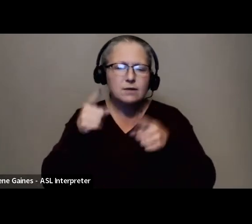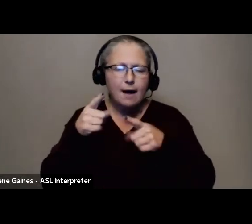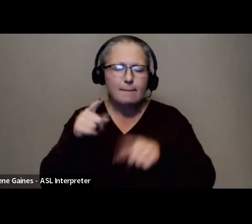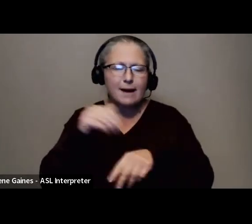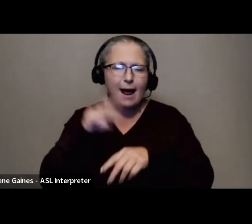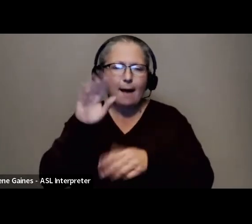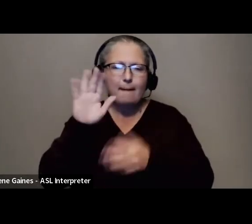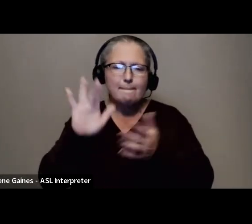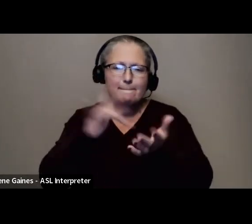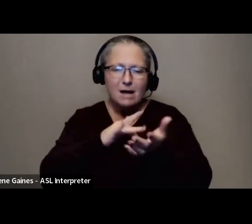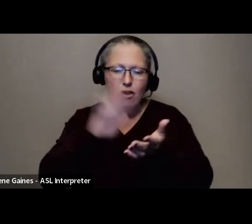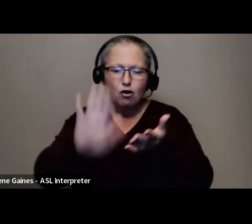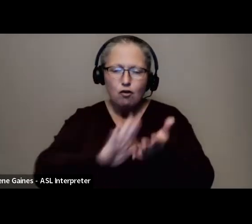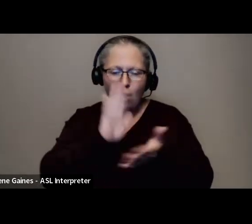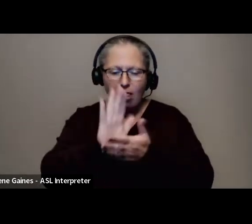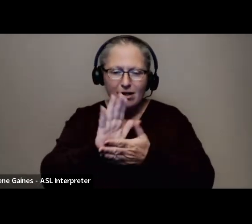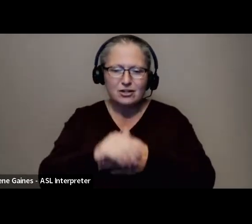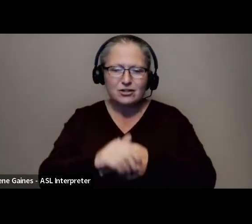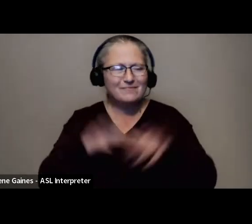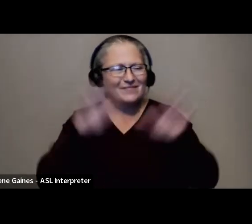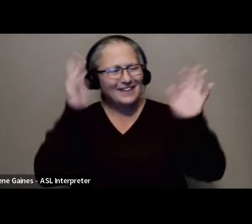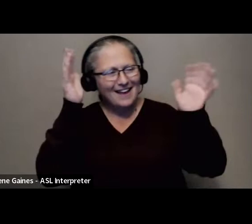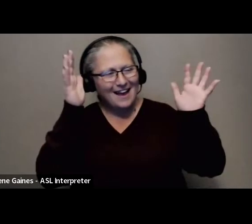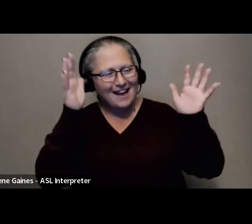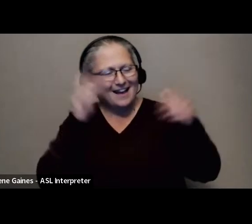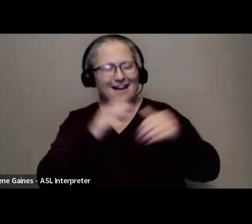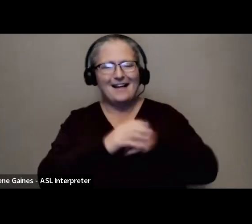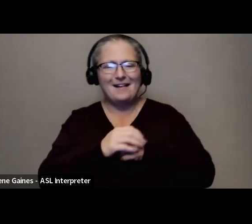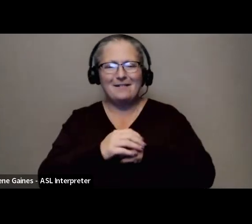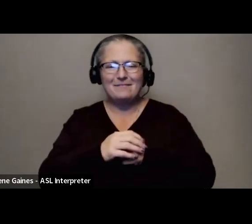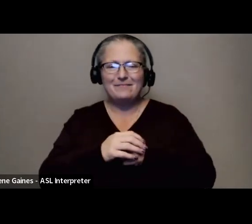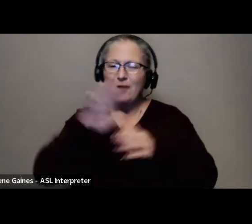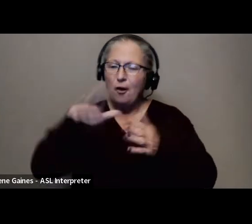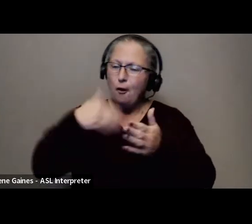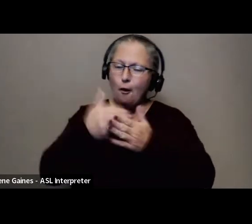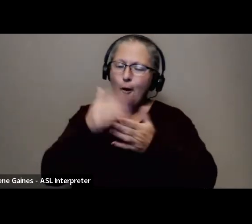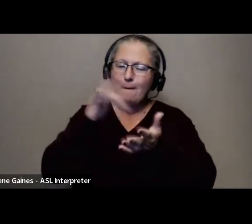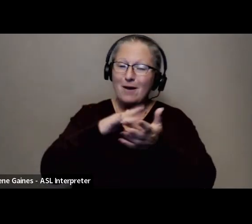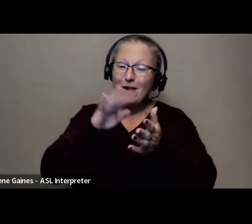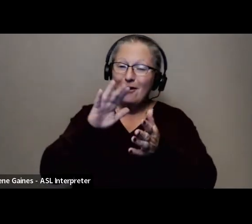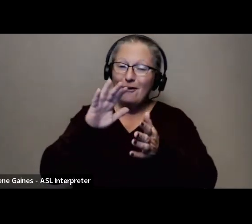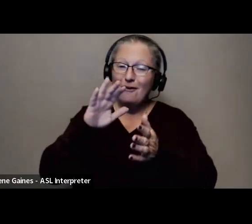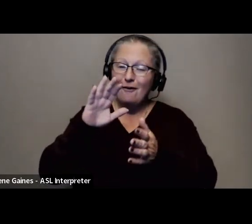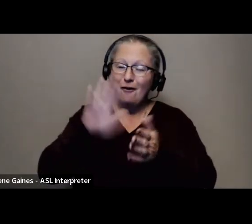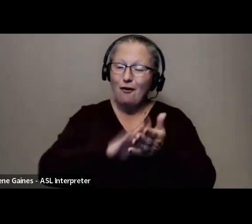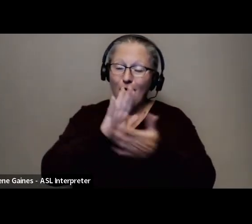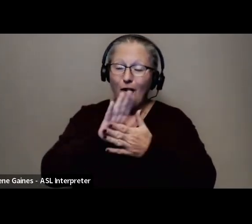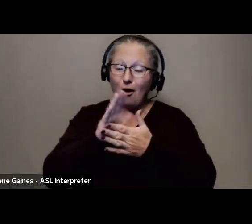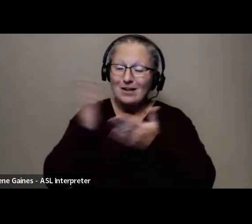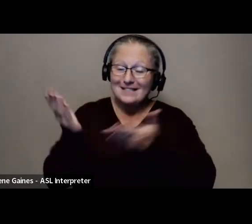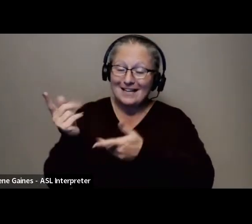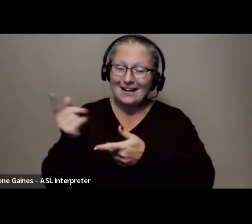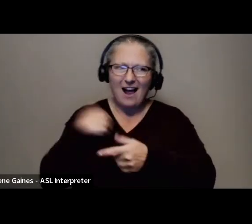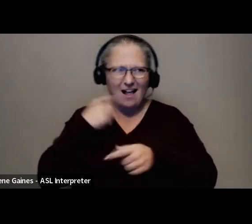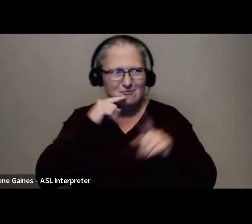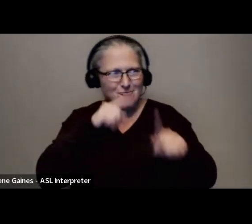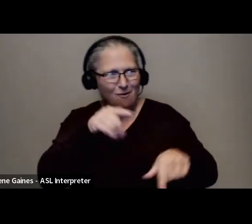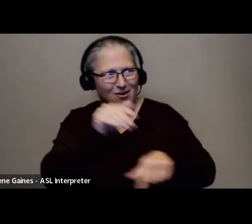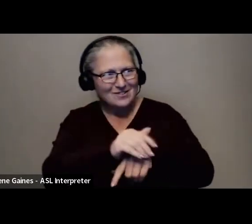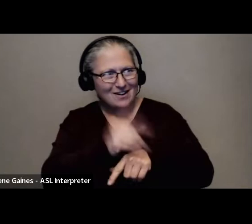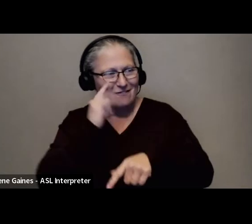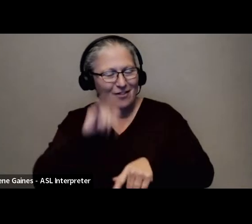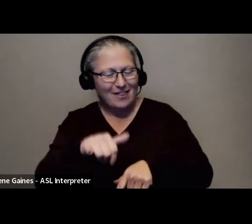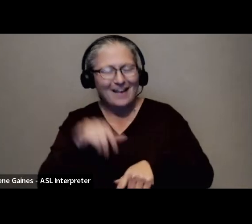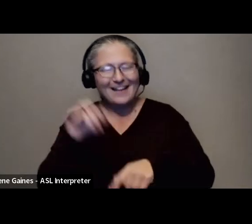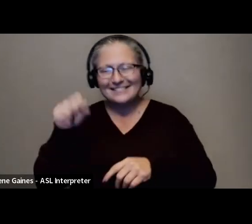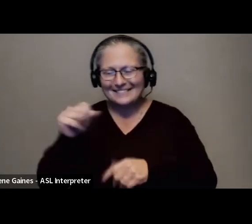at Middle College. Yay. I got the entire Middle College team back there. I think we're having a report on that tonight. Anyway.